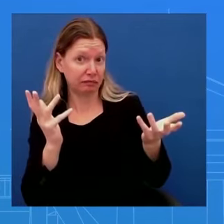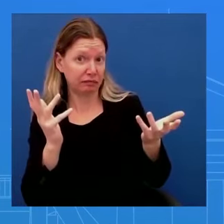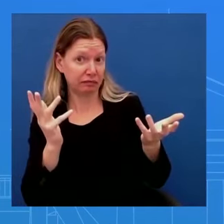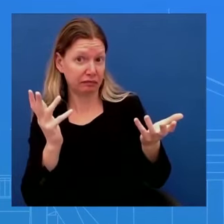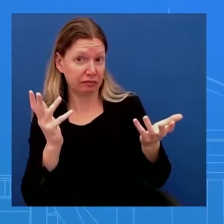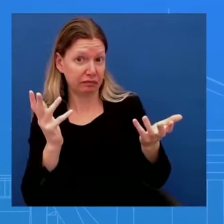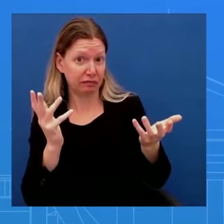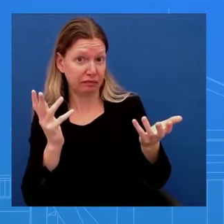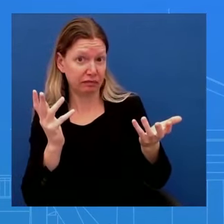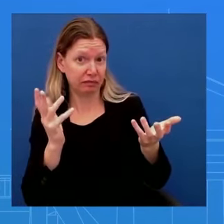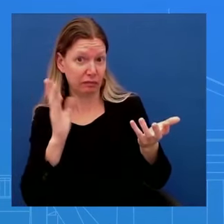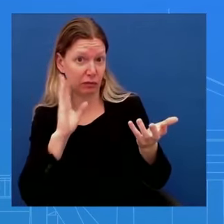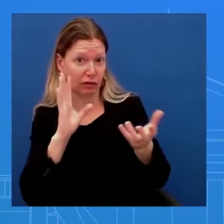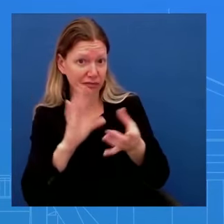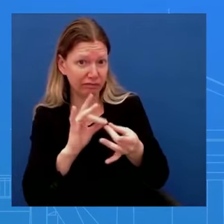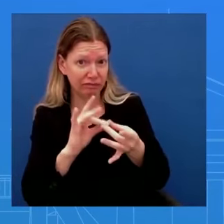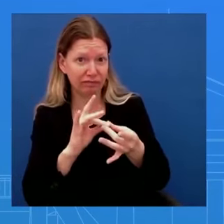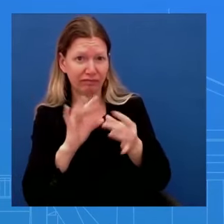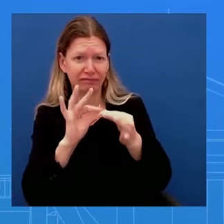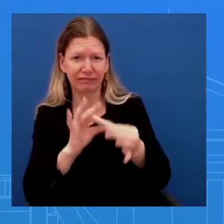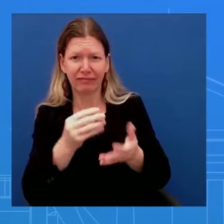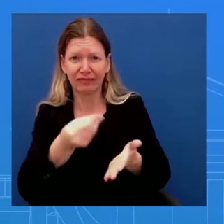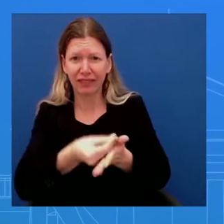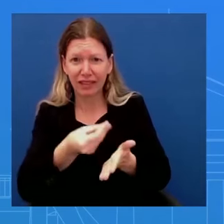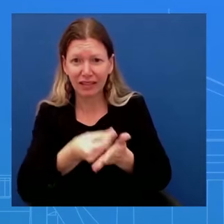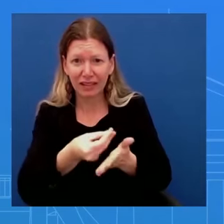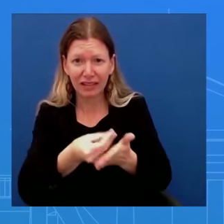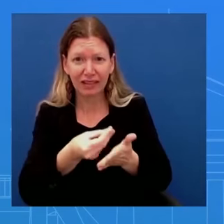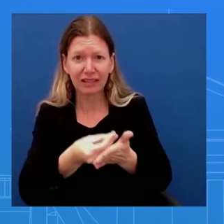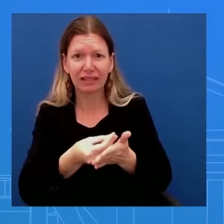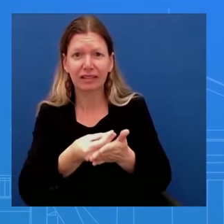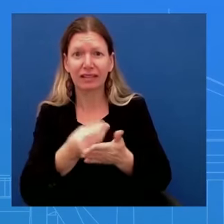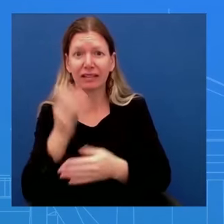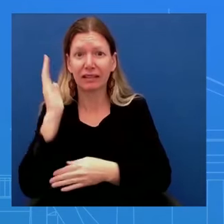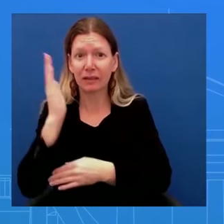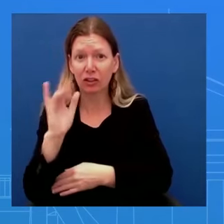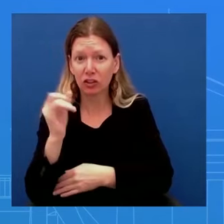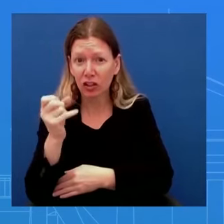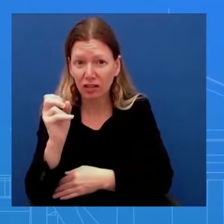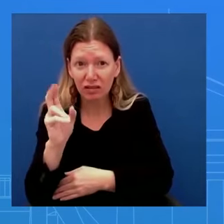this, Speaker Johnson reportedly told his caucus that the president is not going to meet in person.